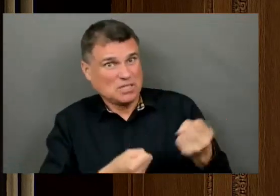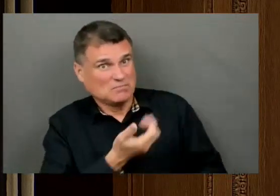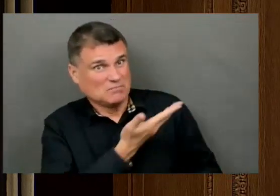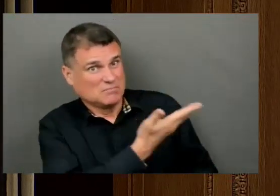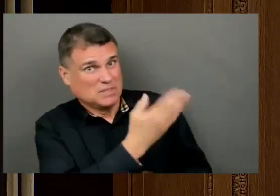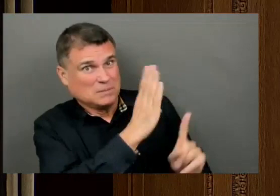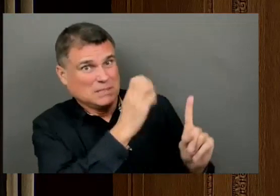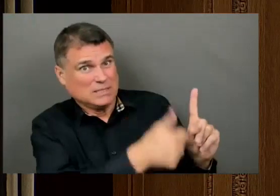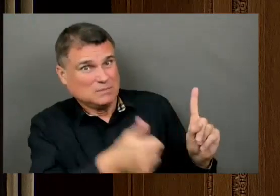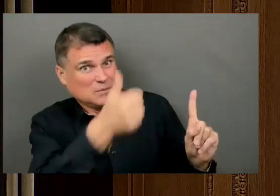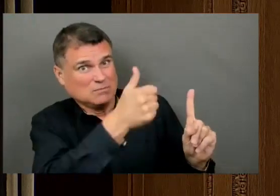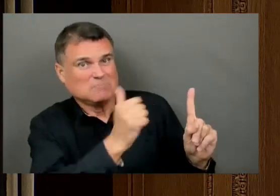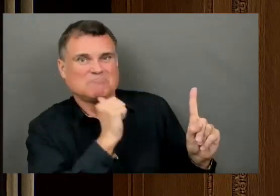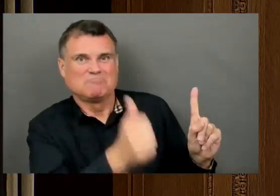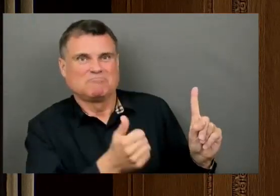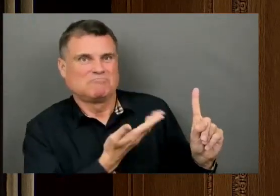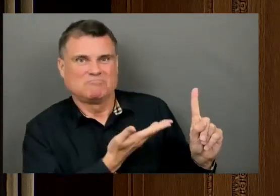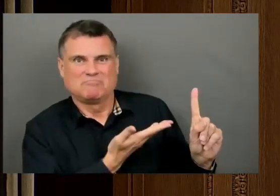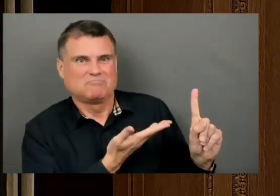themselves.